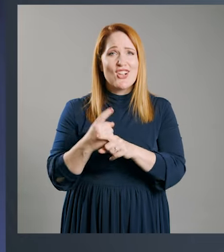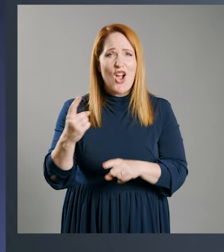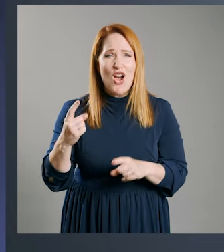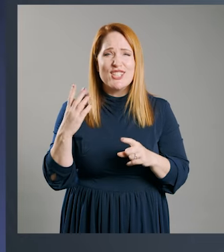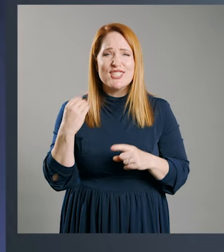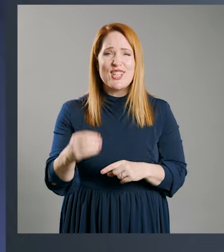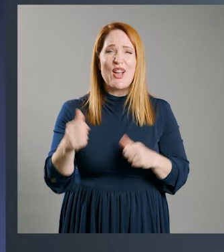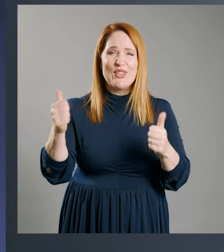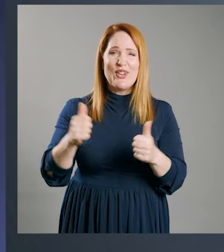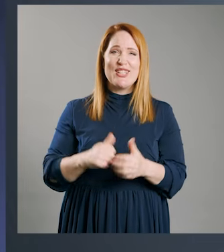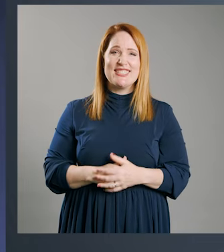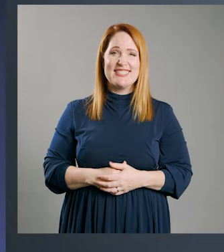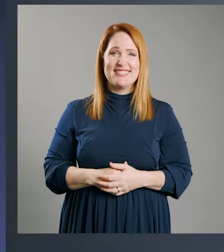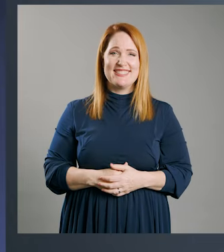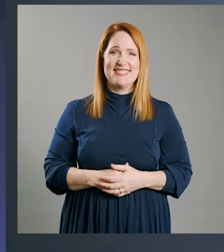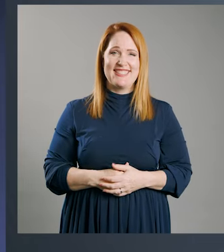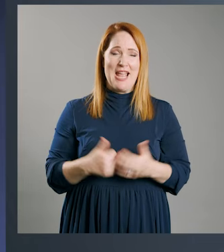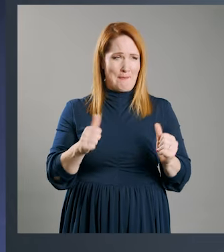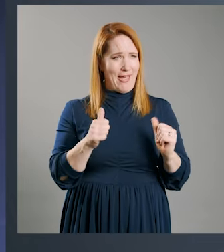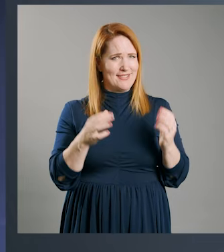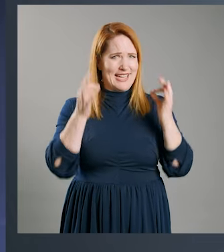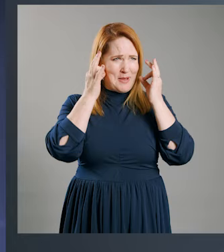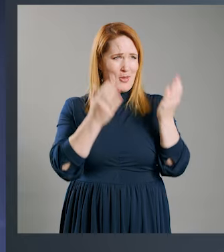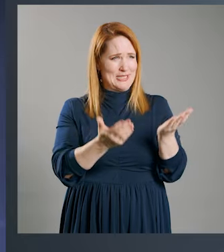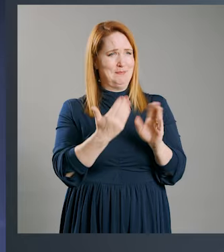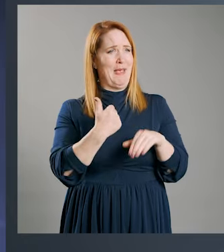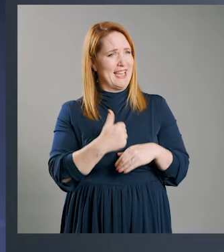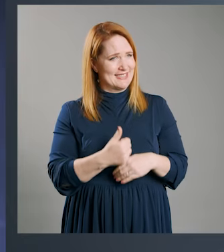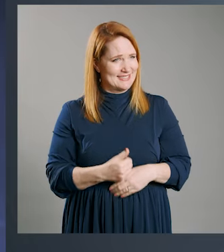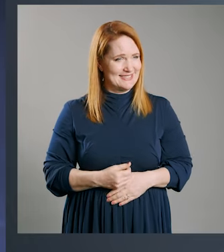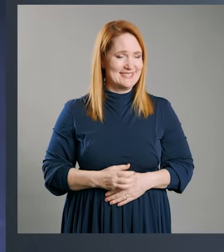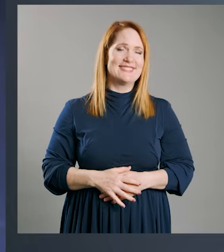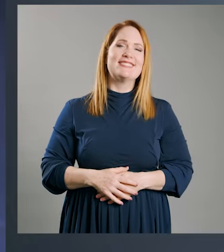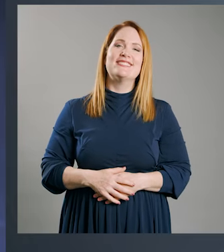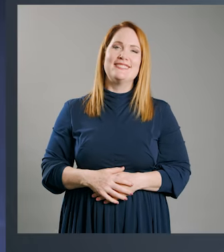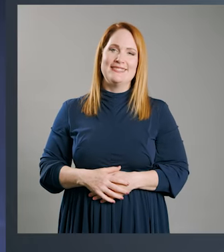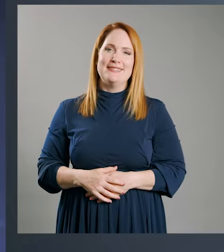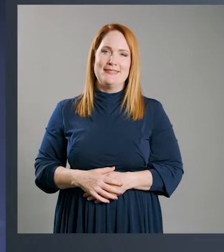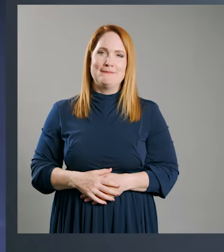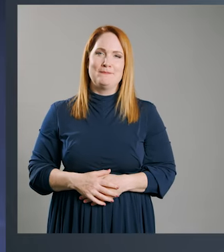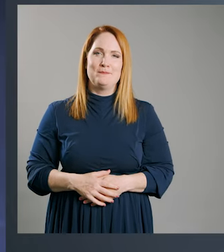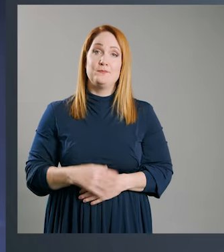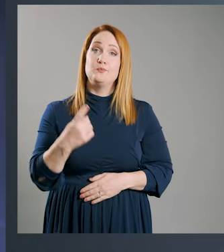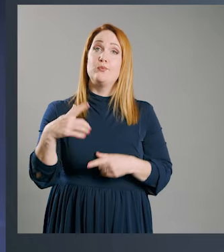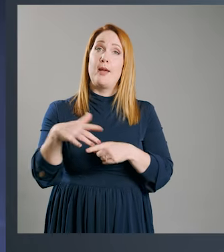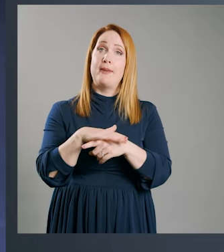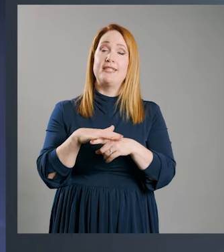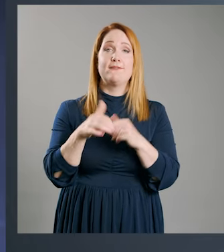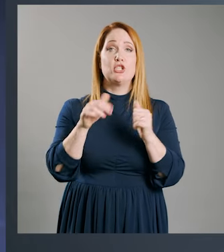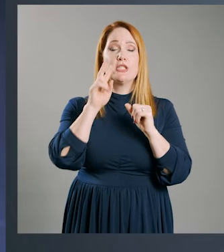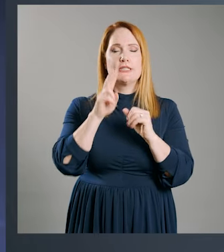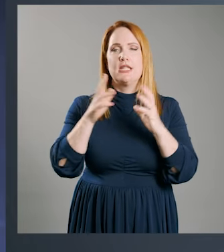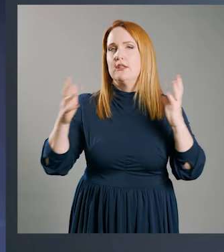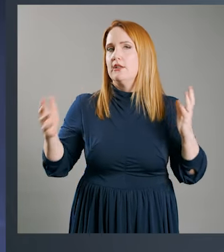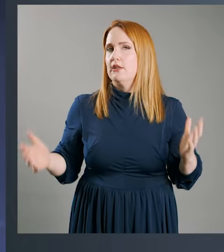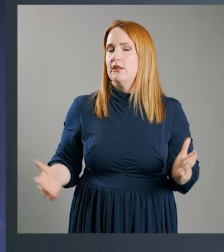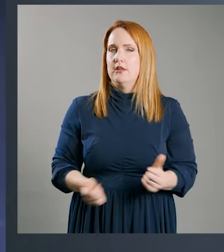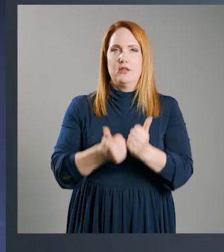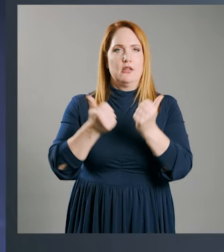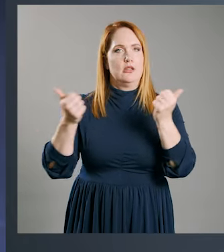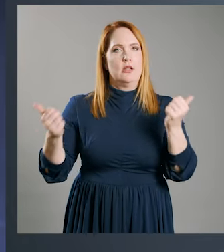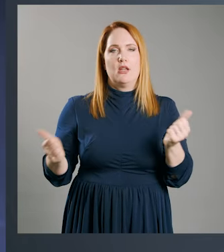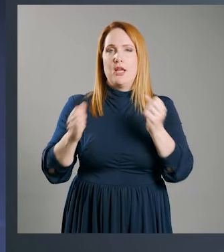honestly, God is so good. He really is. Do you know, the place, and I've shared this before, the place that I've seen